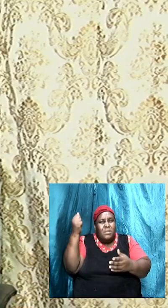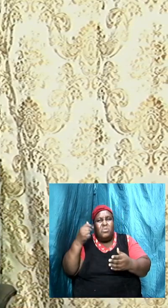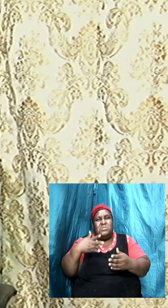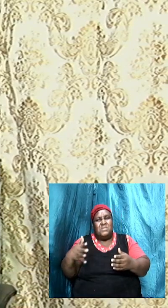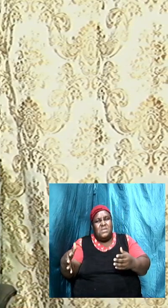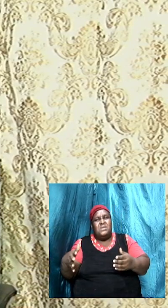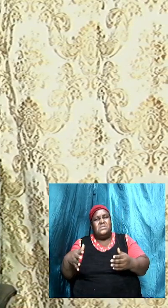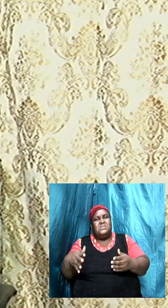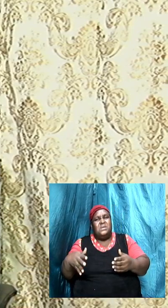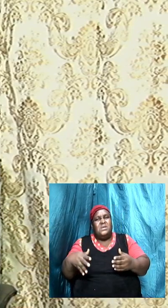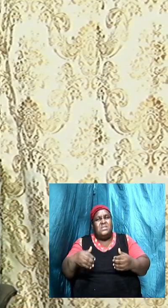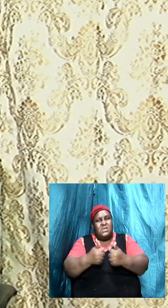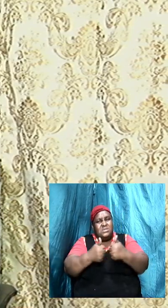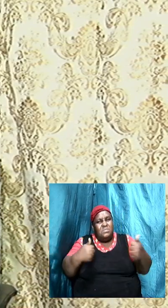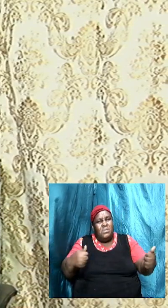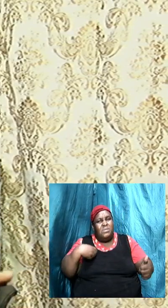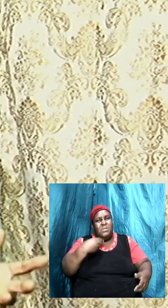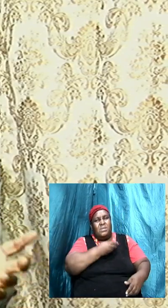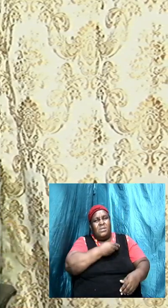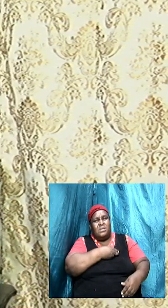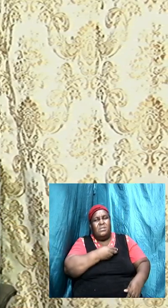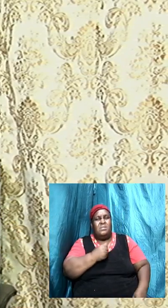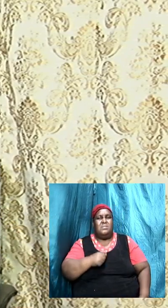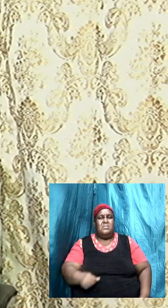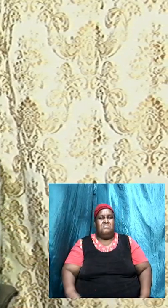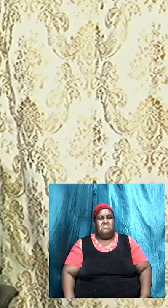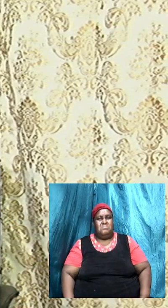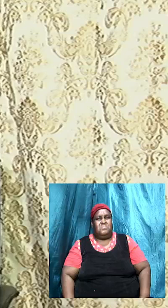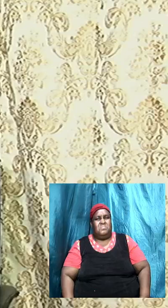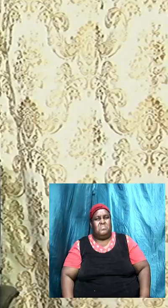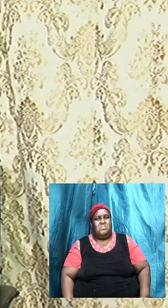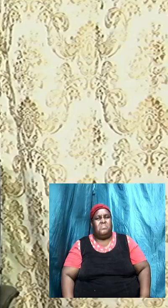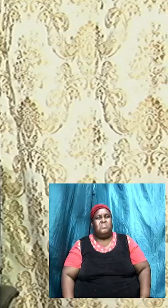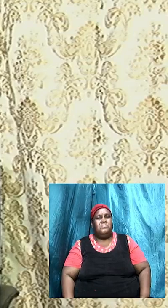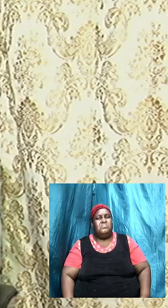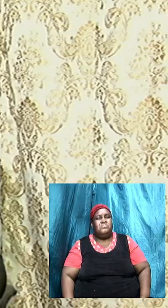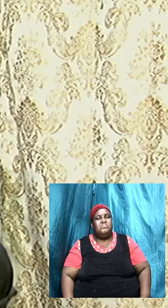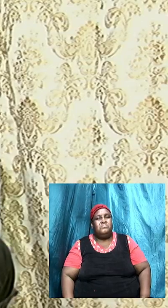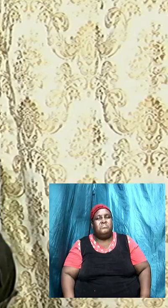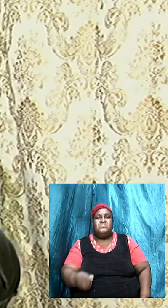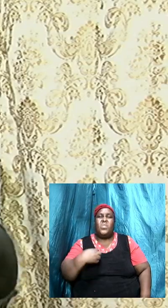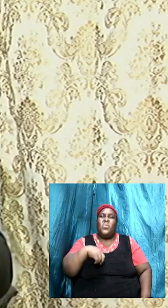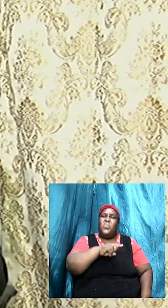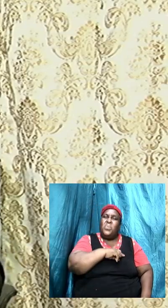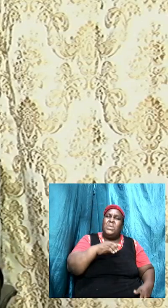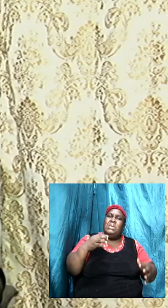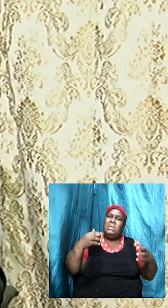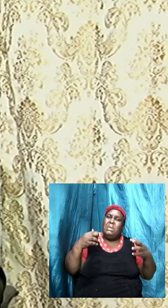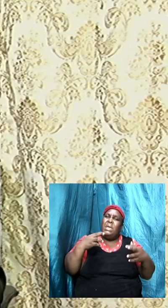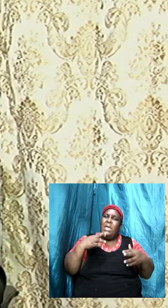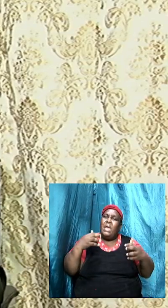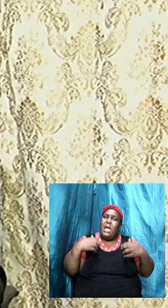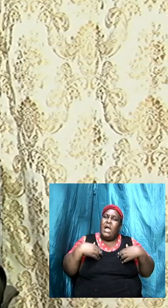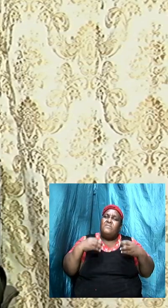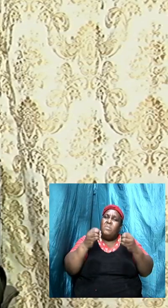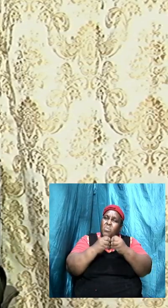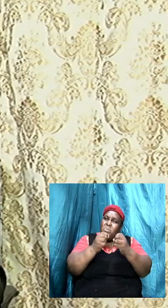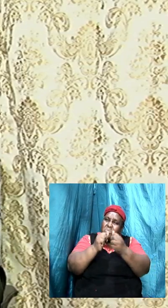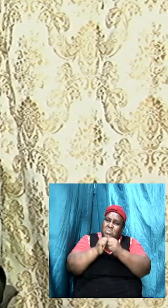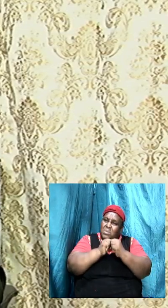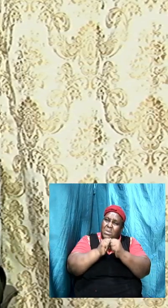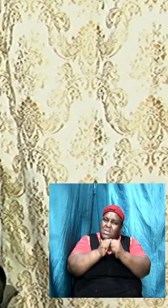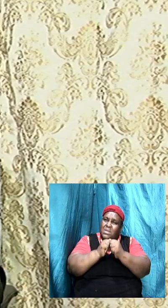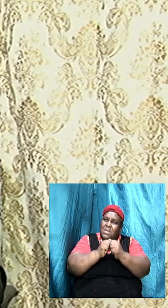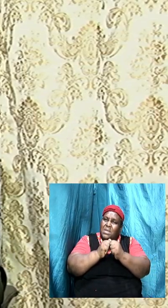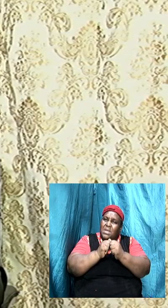us are minute. We have more together